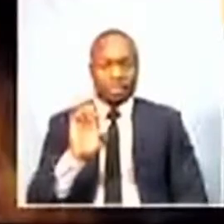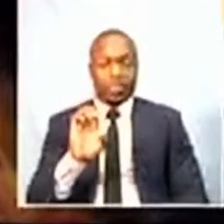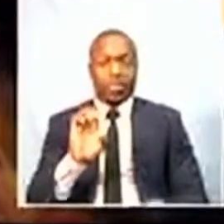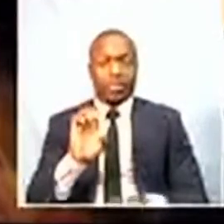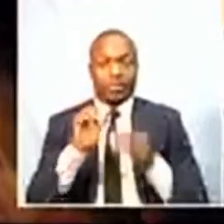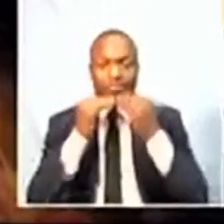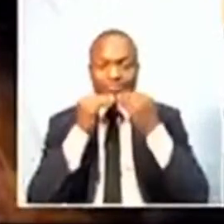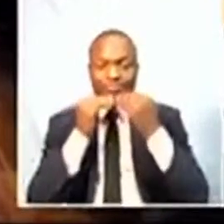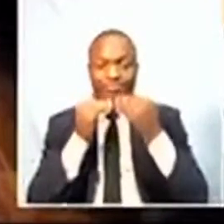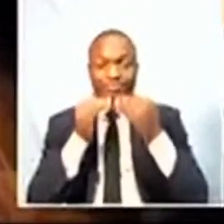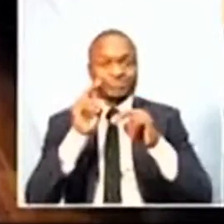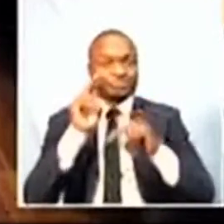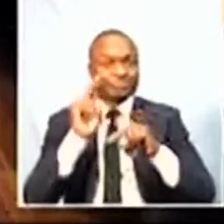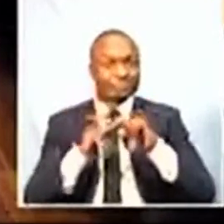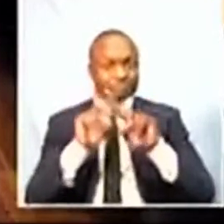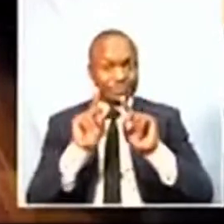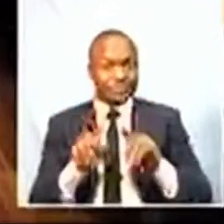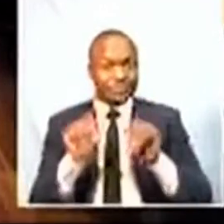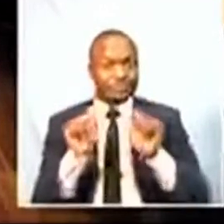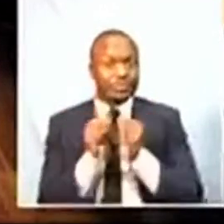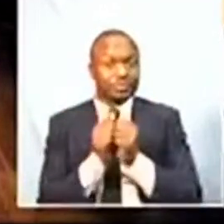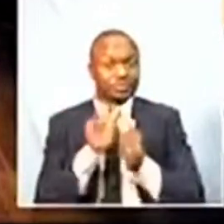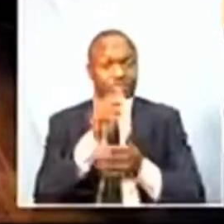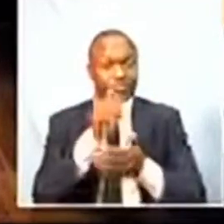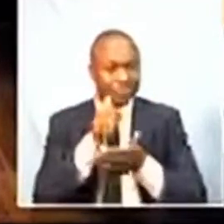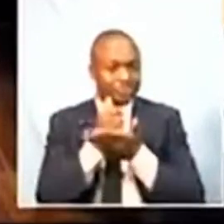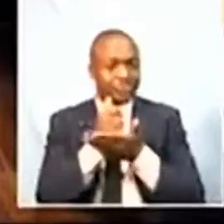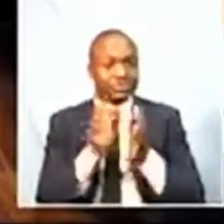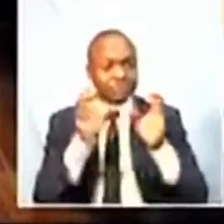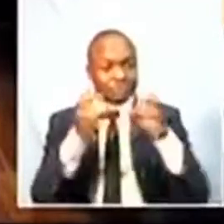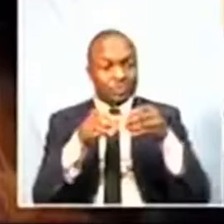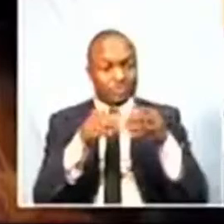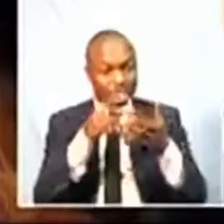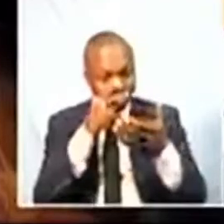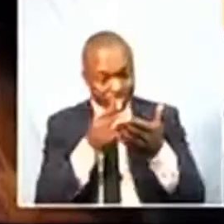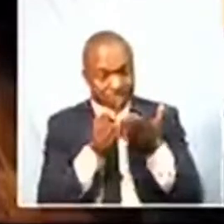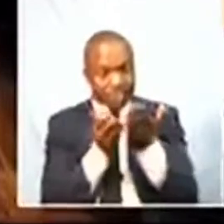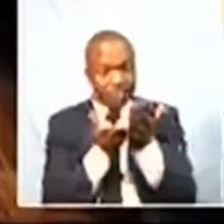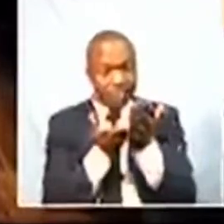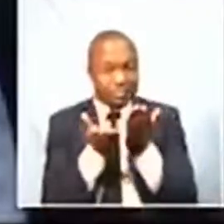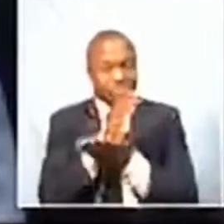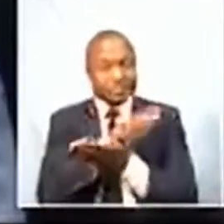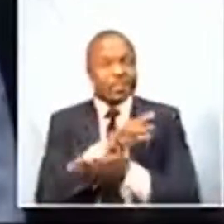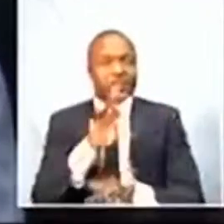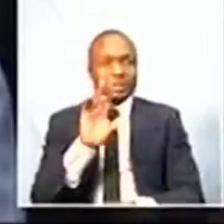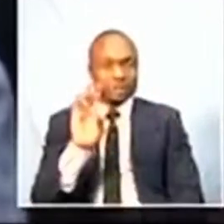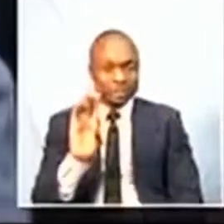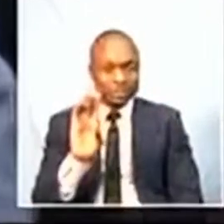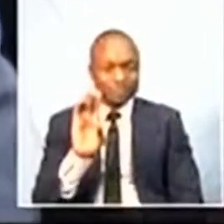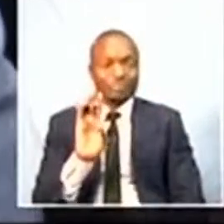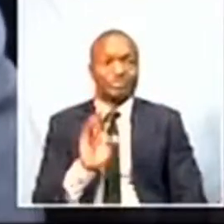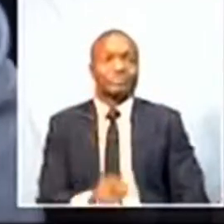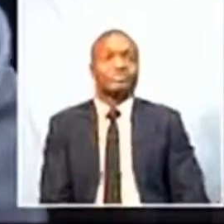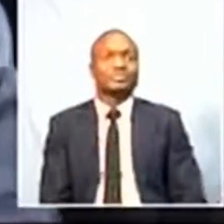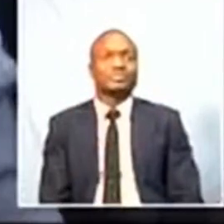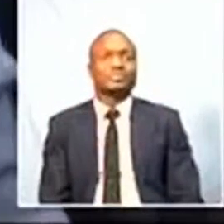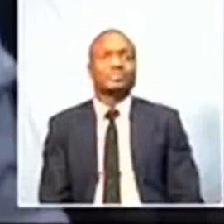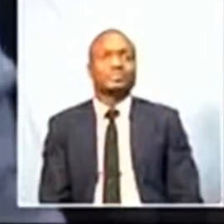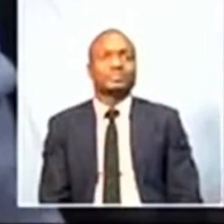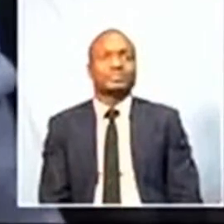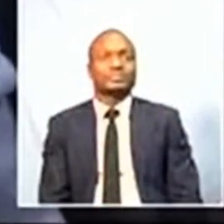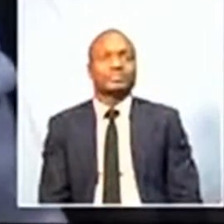Thank you very much, Chair. If you're in down, just may I take the committee to page 7. We go to page 7.